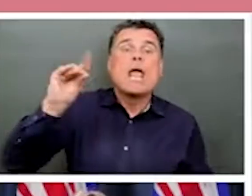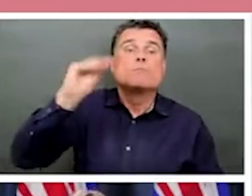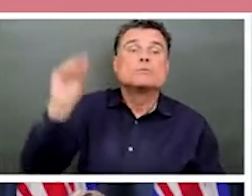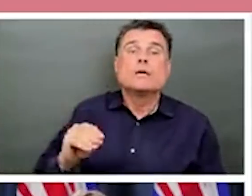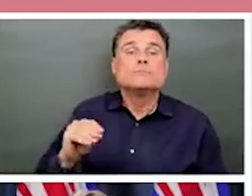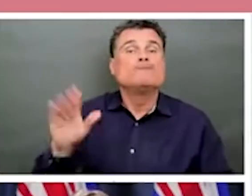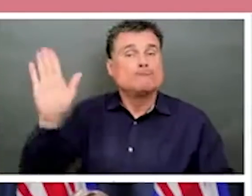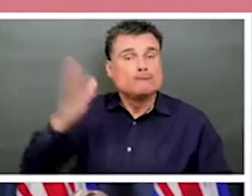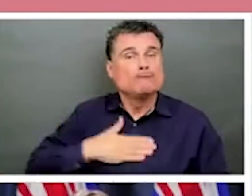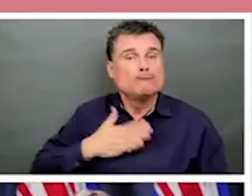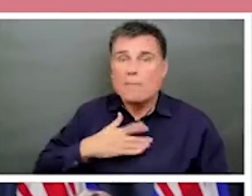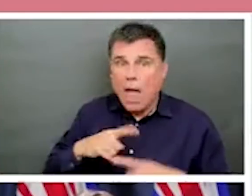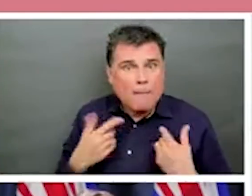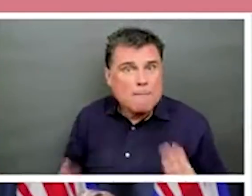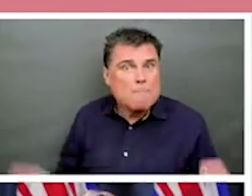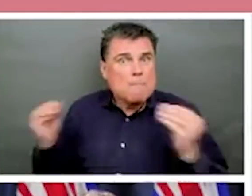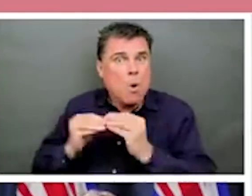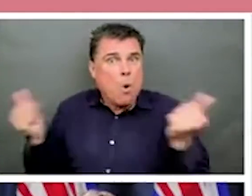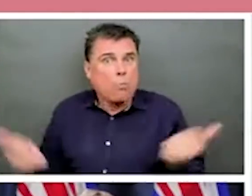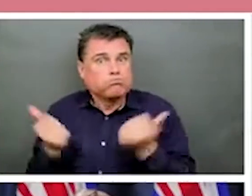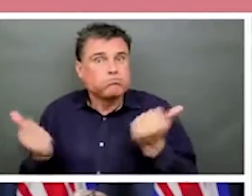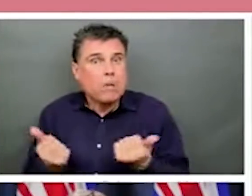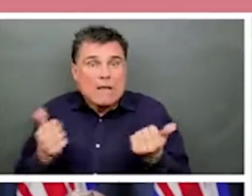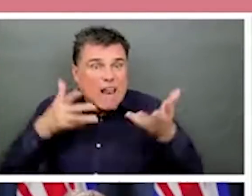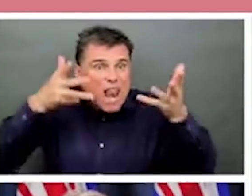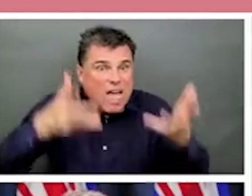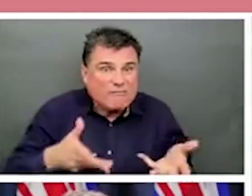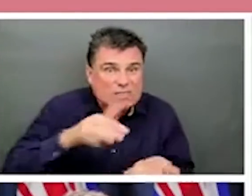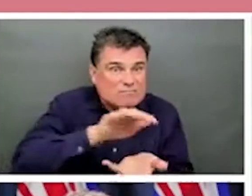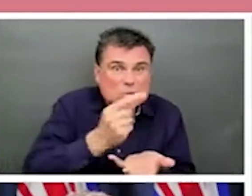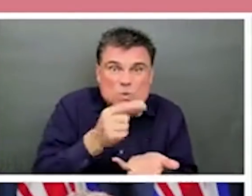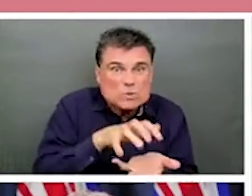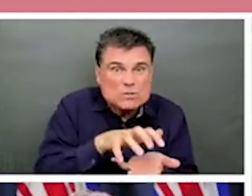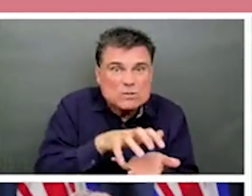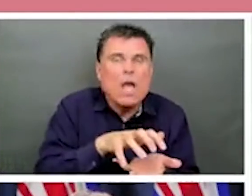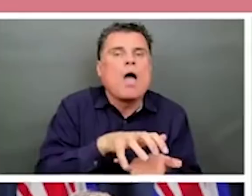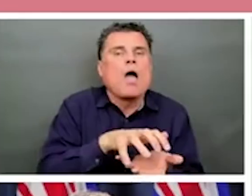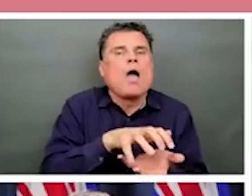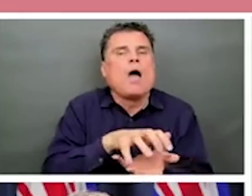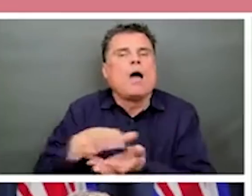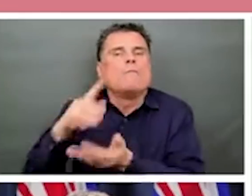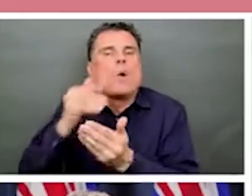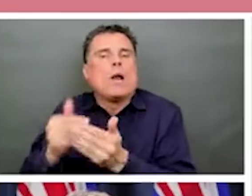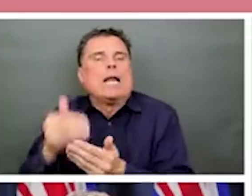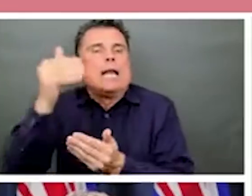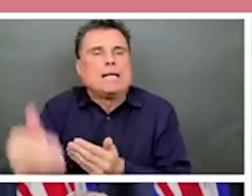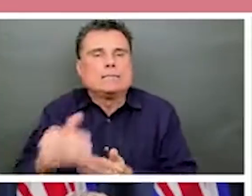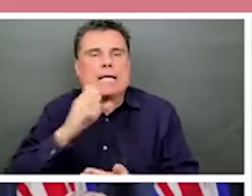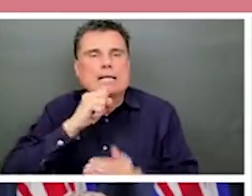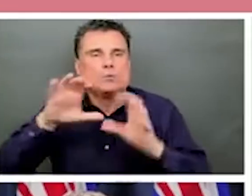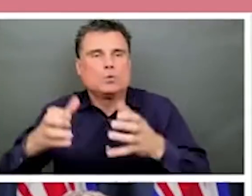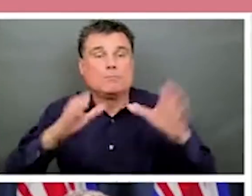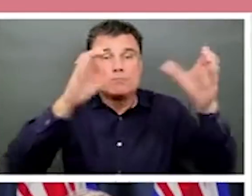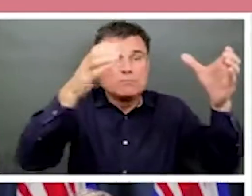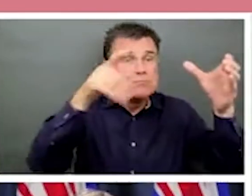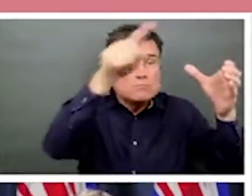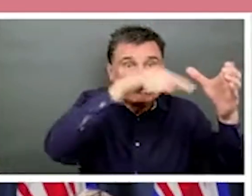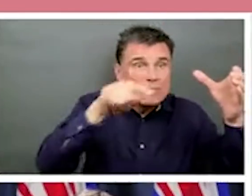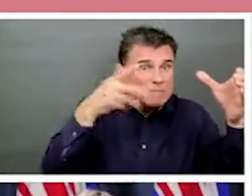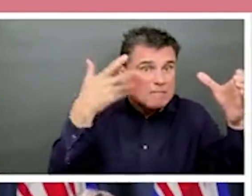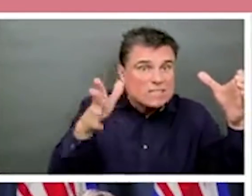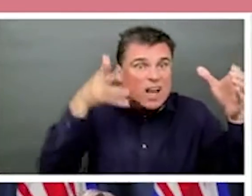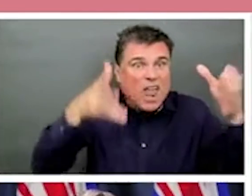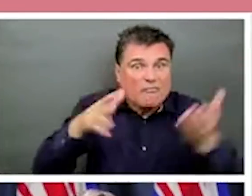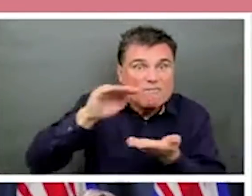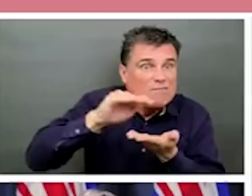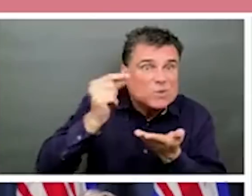the group receiving vaccines, the next age cohort after April 18th. I just want to note that we will be